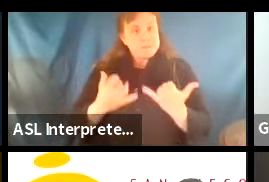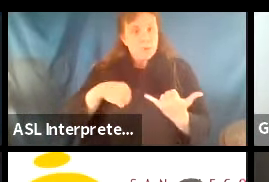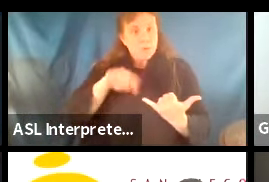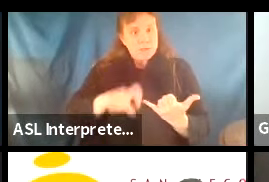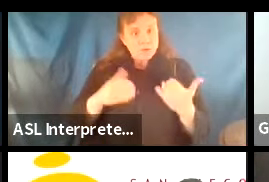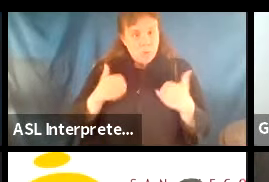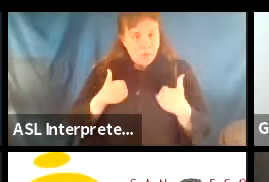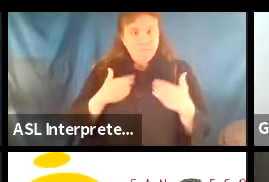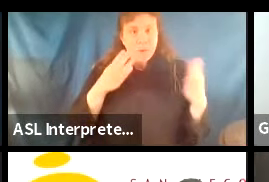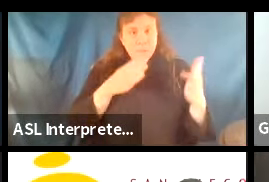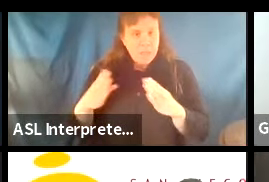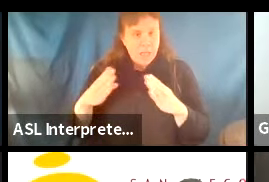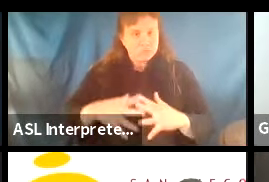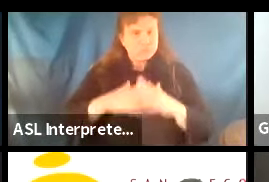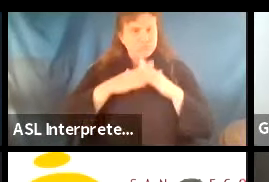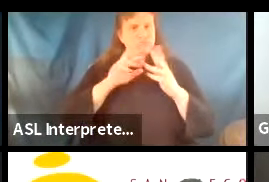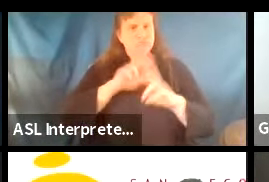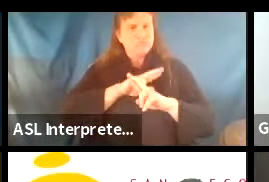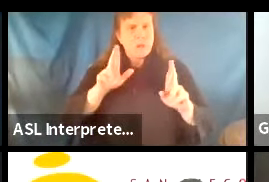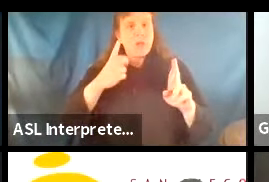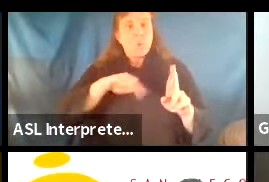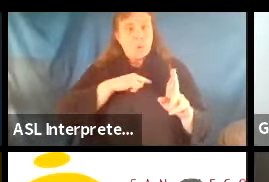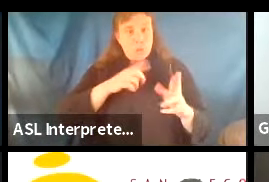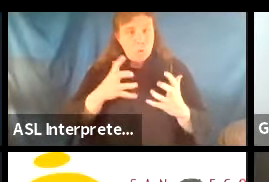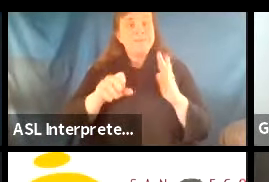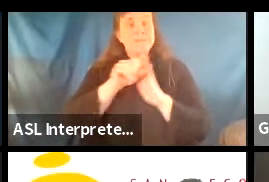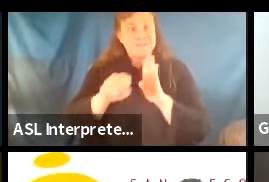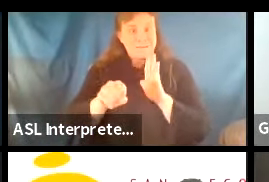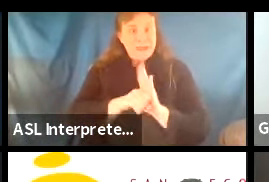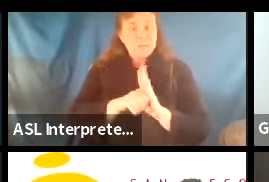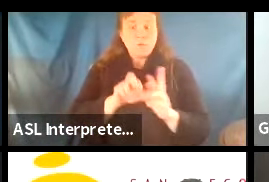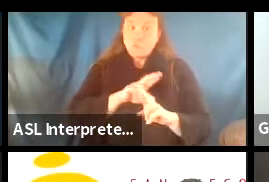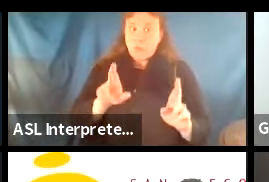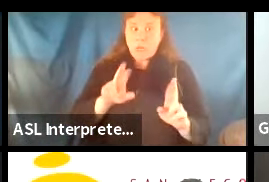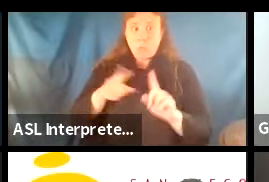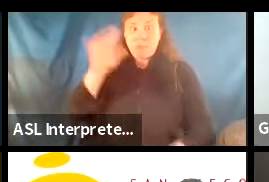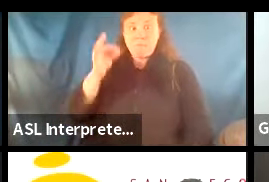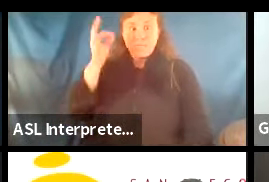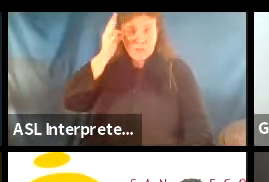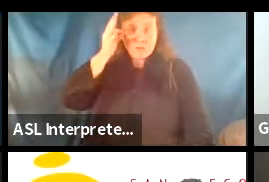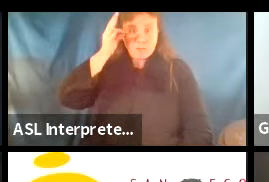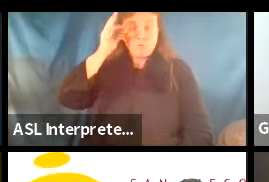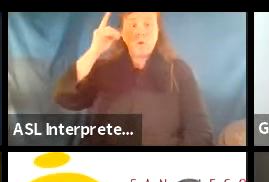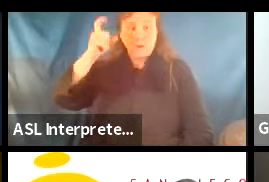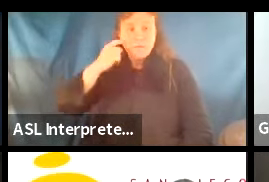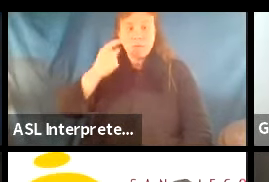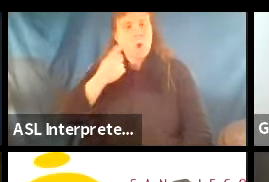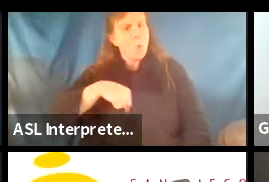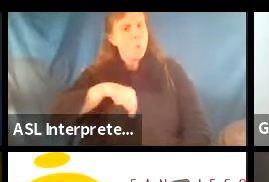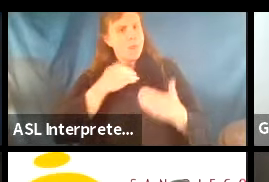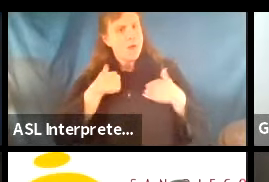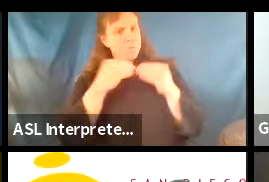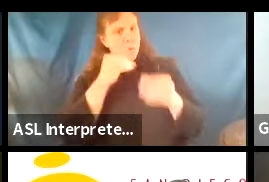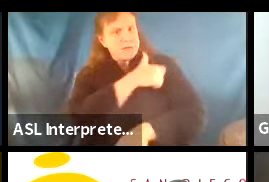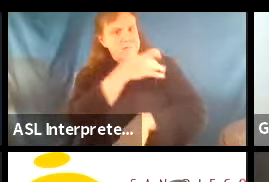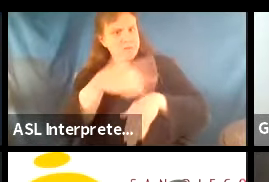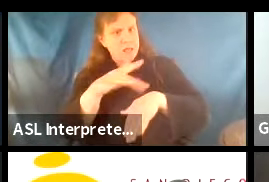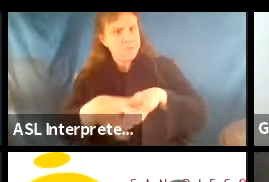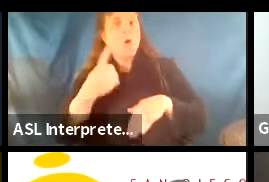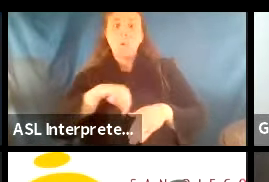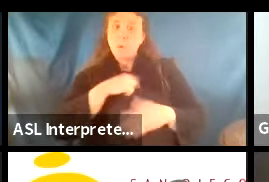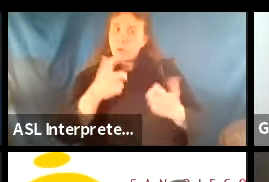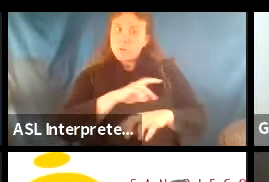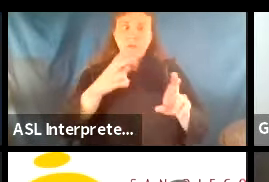scalable. We want to be the state that gets to tell the feds when they say they have more vaccine available that we are ready to take all that they have, and so that we